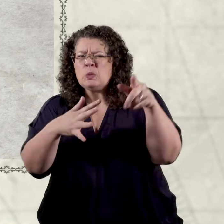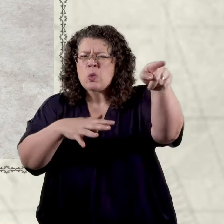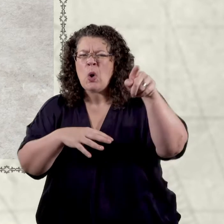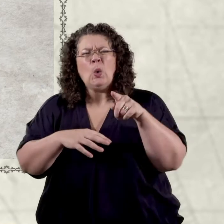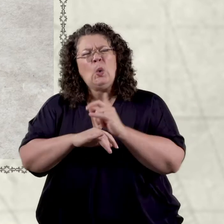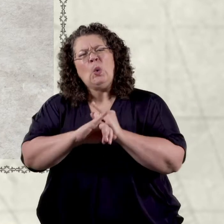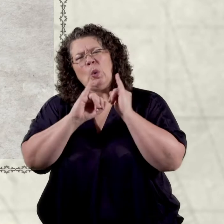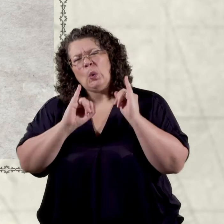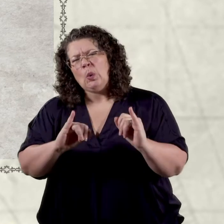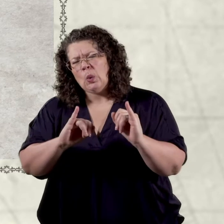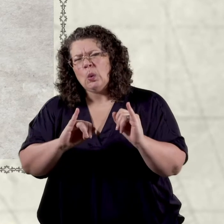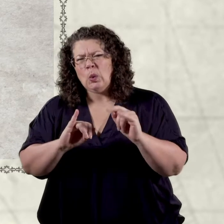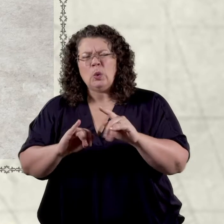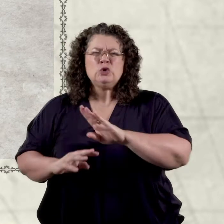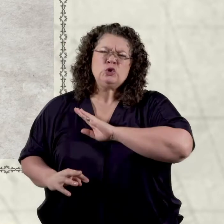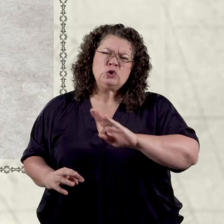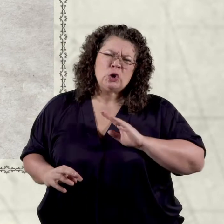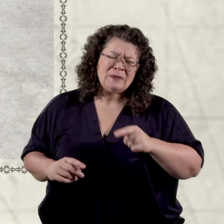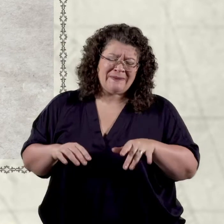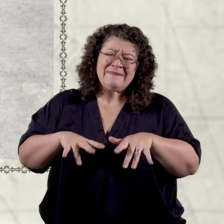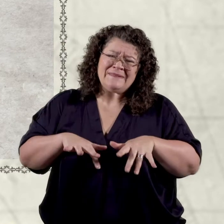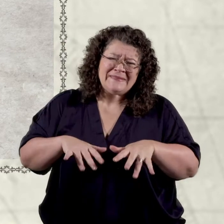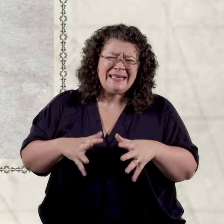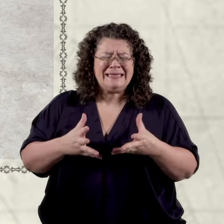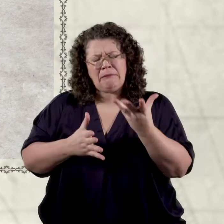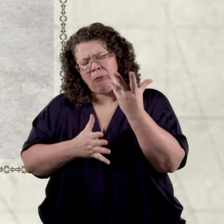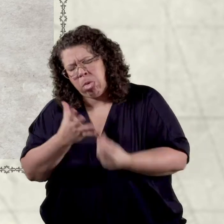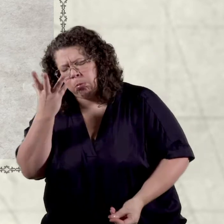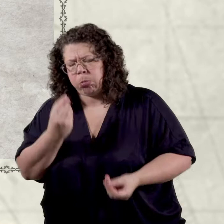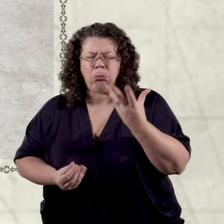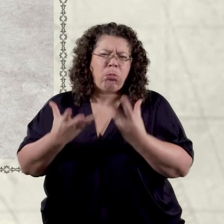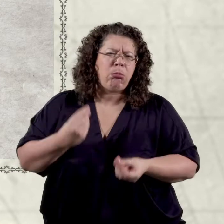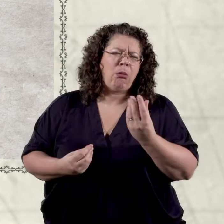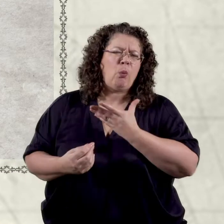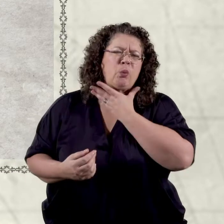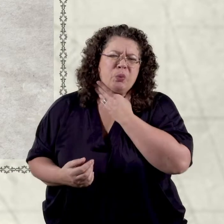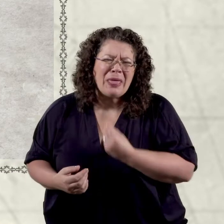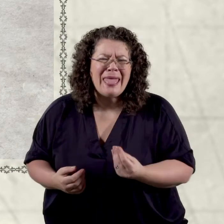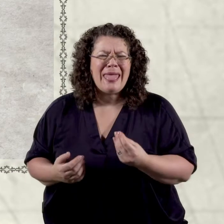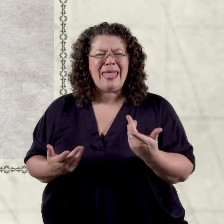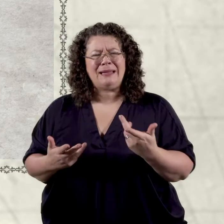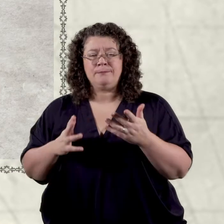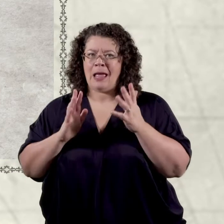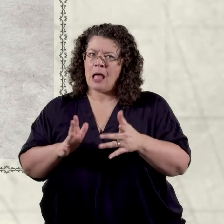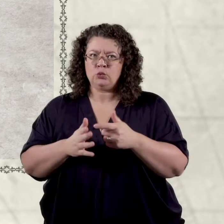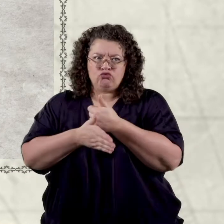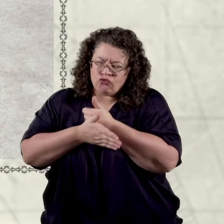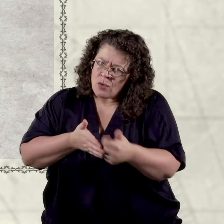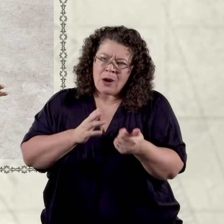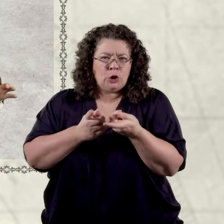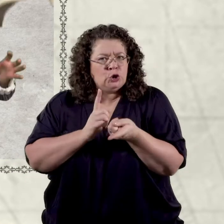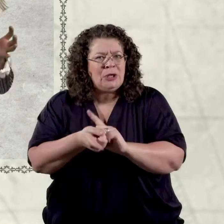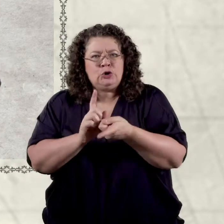soldiers, and their feet would sink into the wet marshes. Because of this, they had to change their